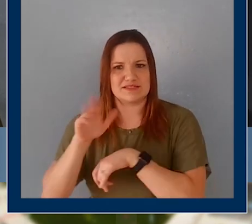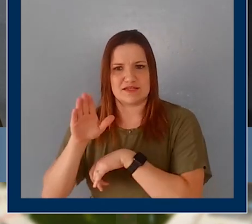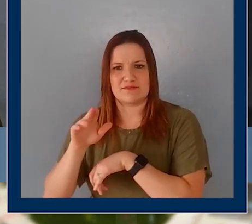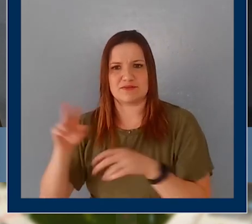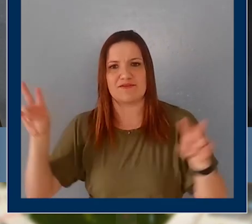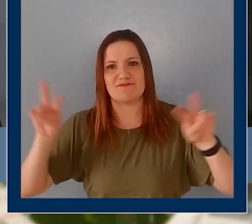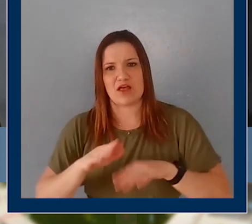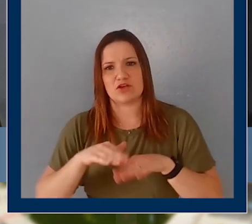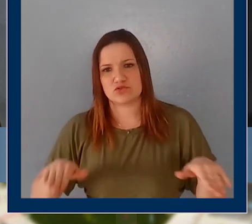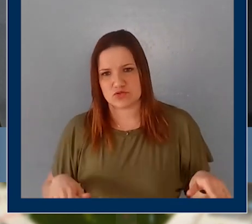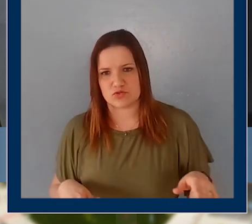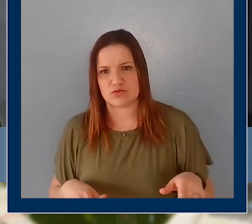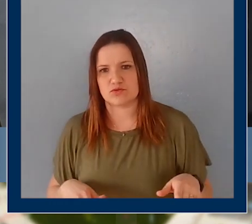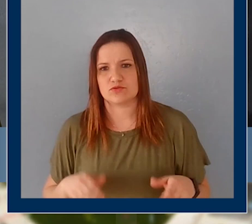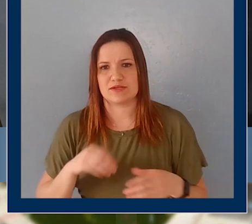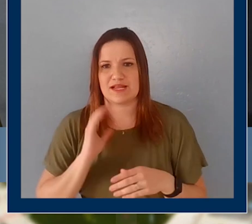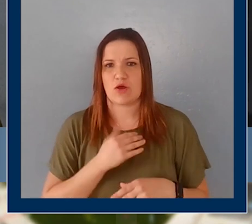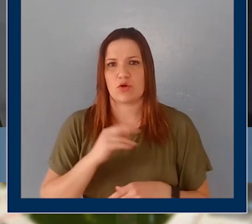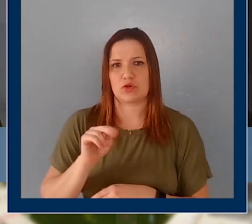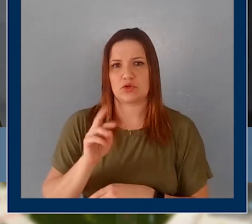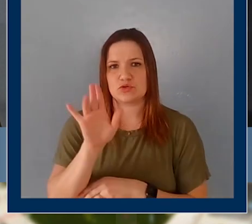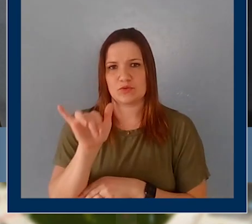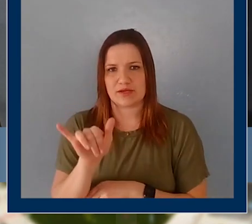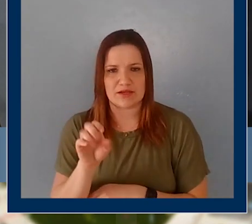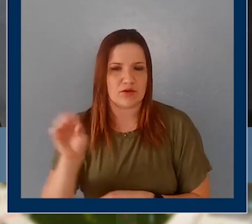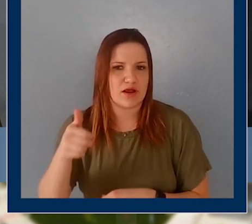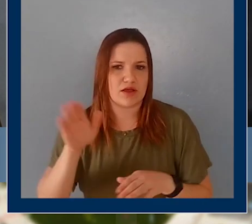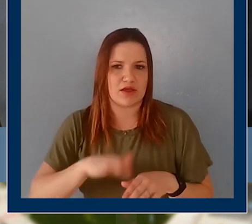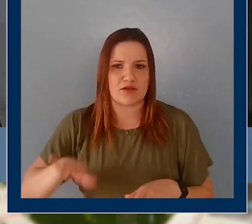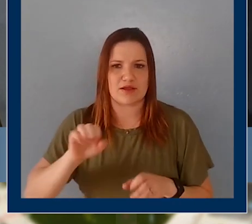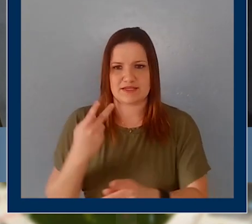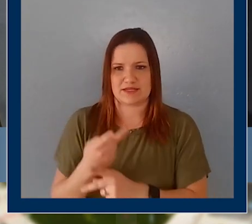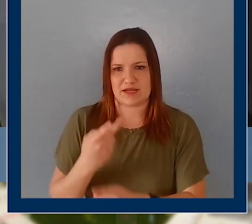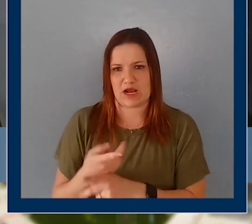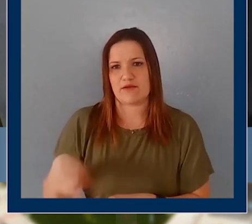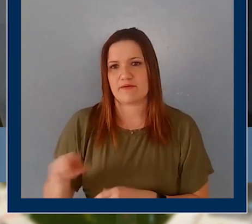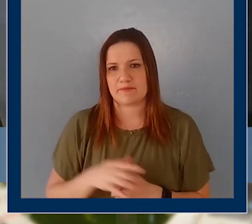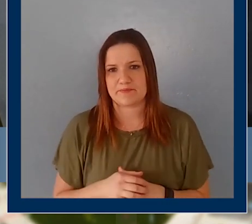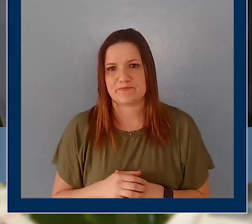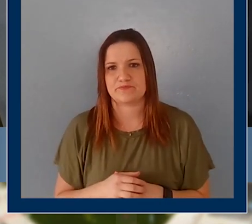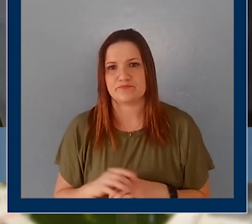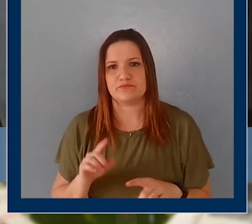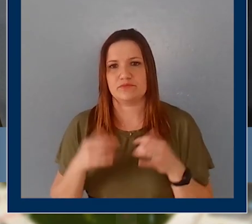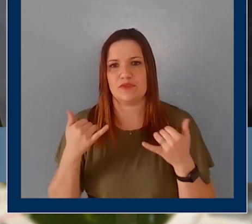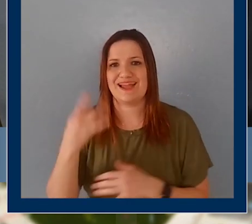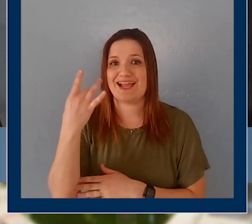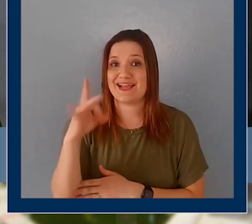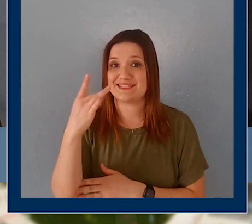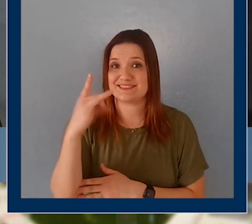summer, late spring of last year, to the sheer delight of our staff and parents. And